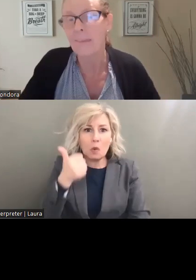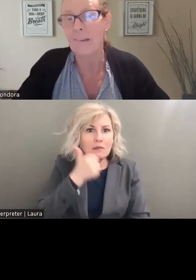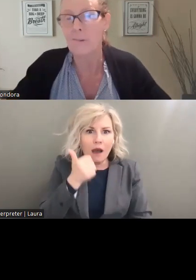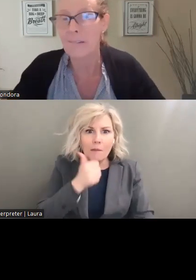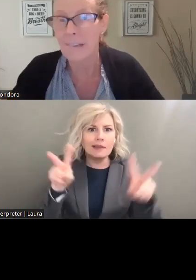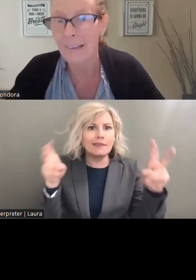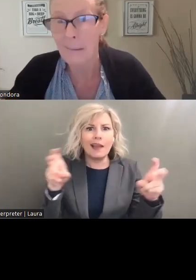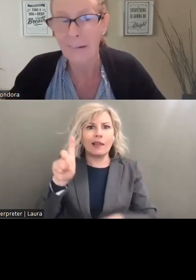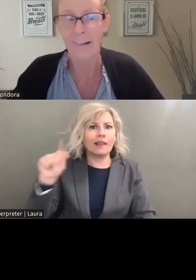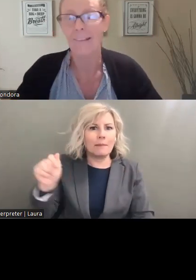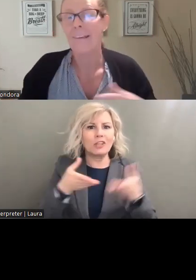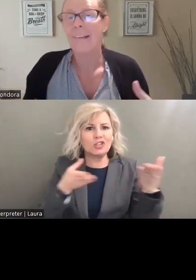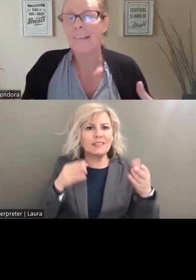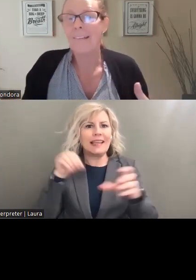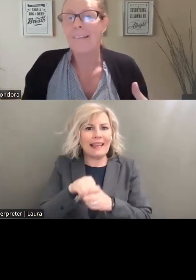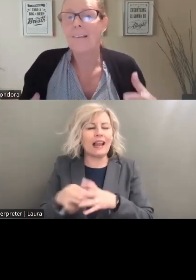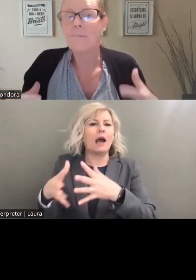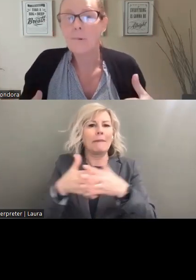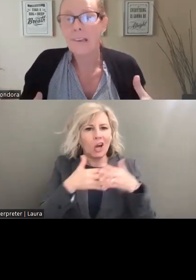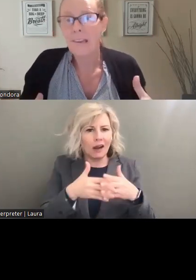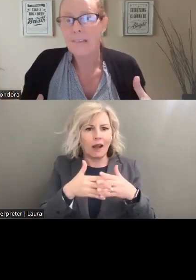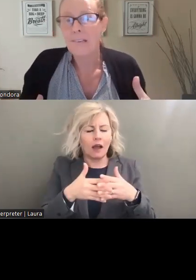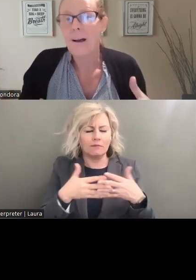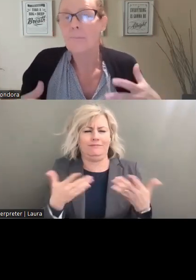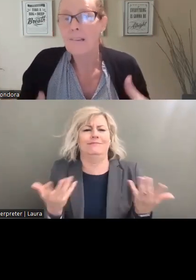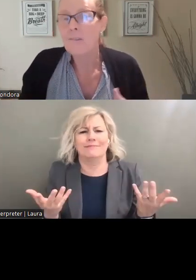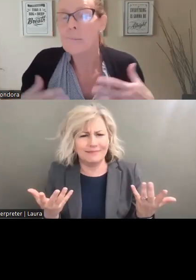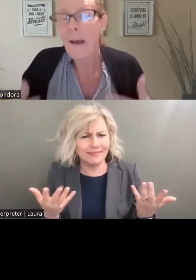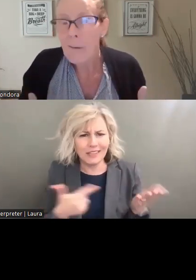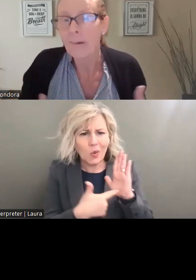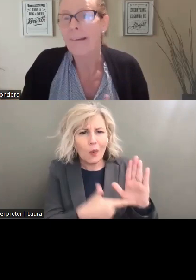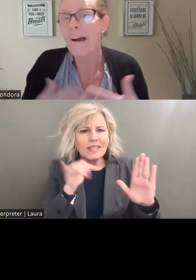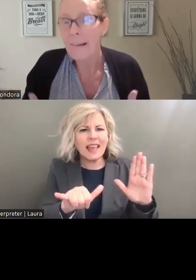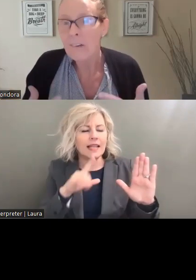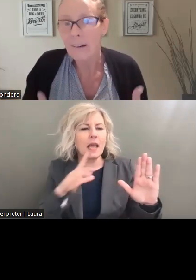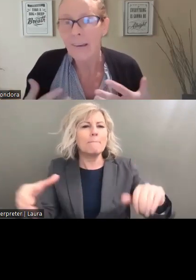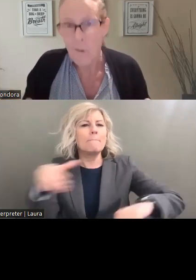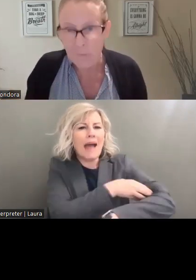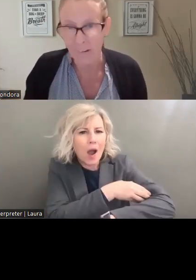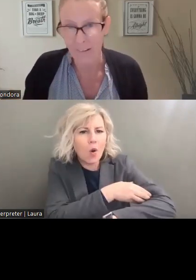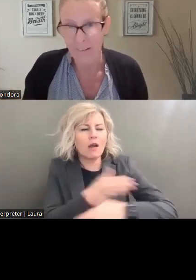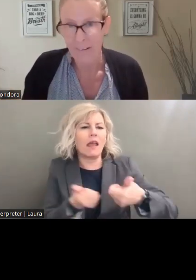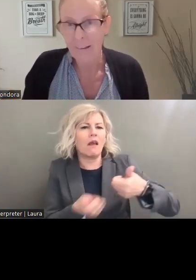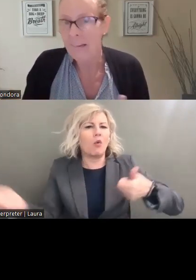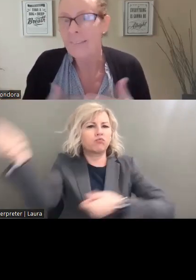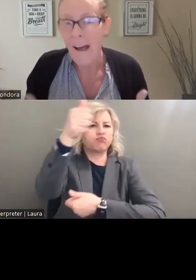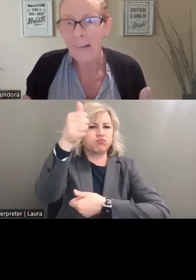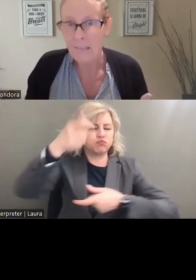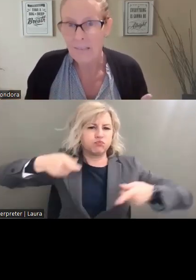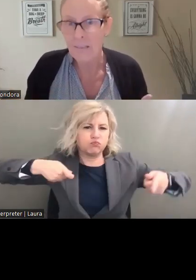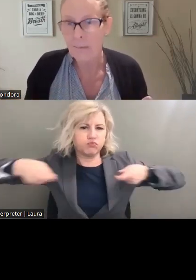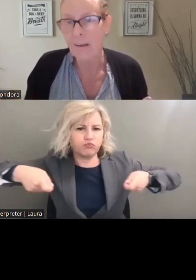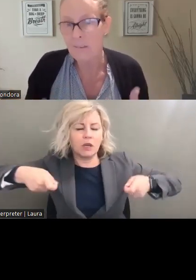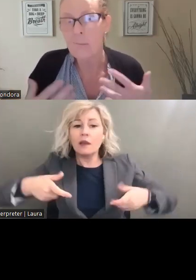in disability services in America, it communicates a message of power and hierarchy over, right? That is